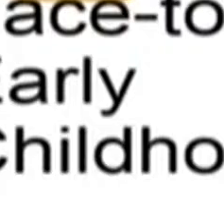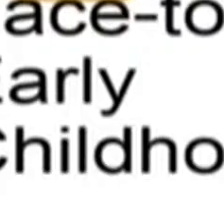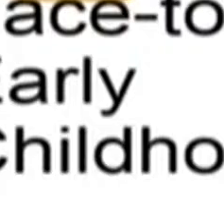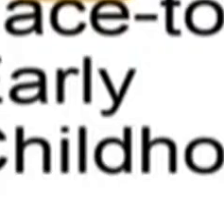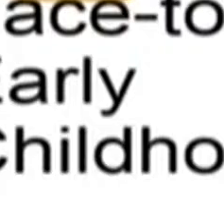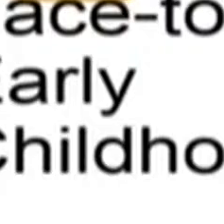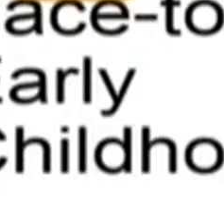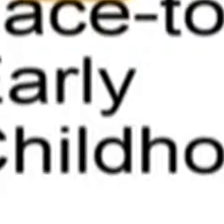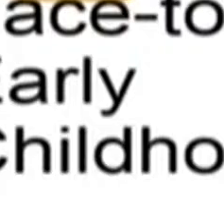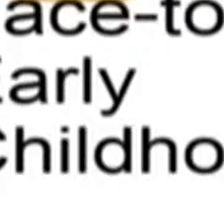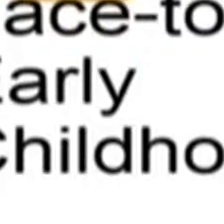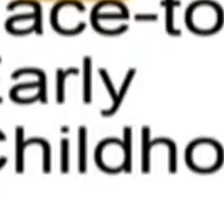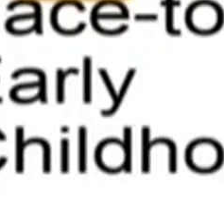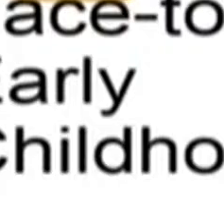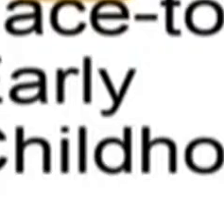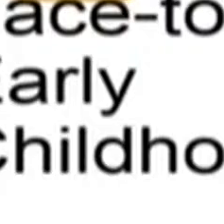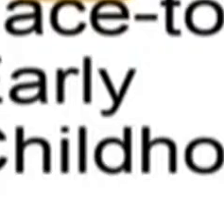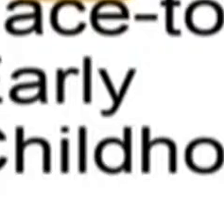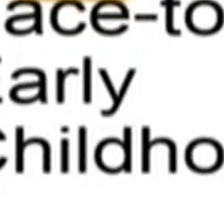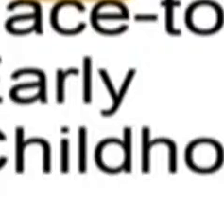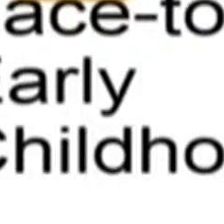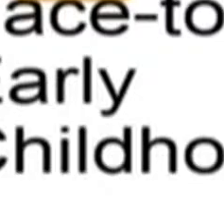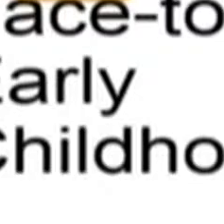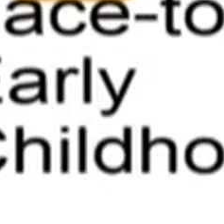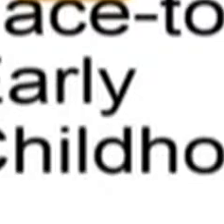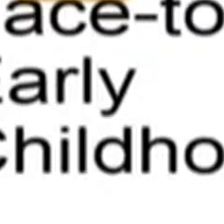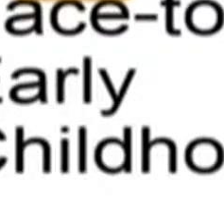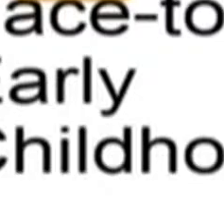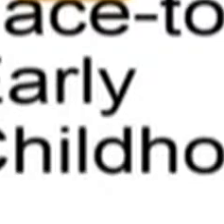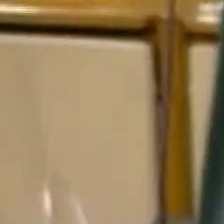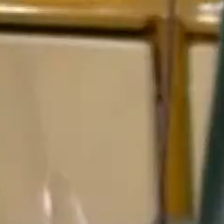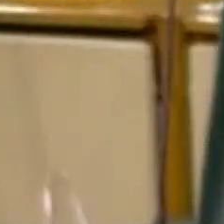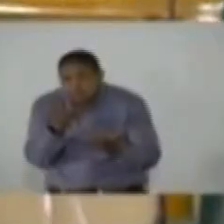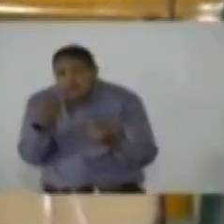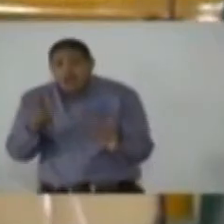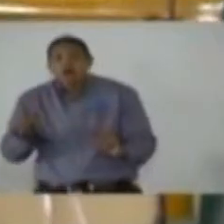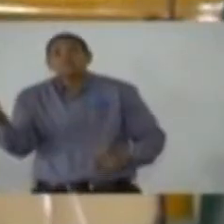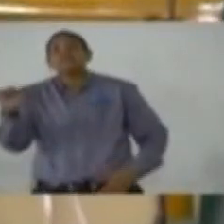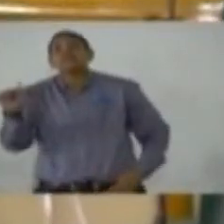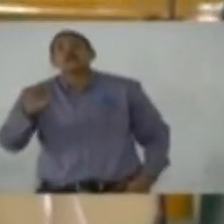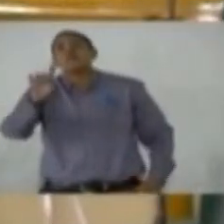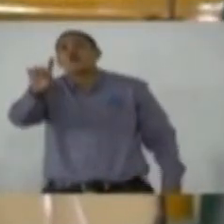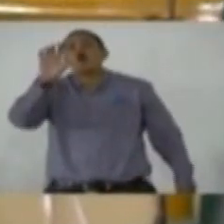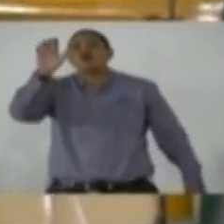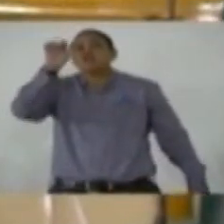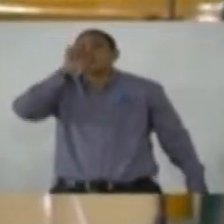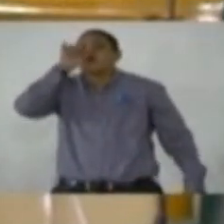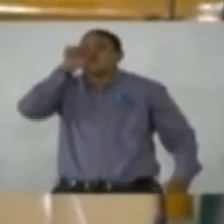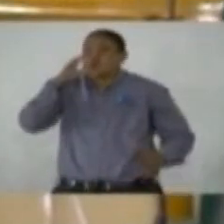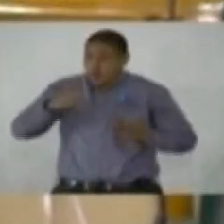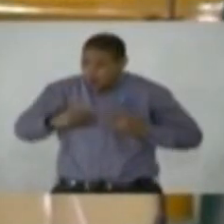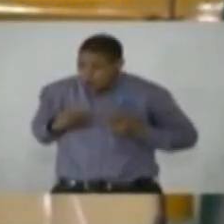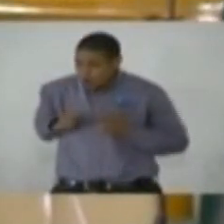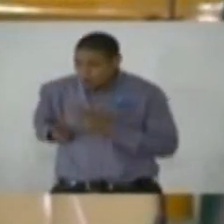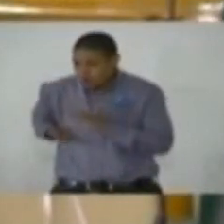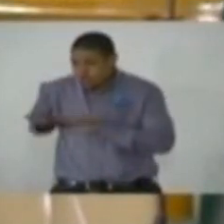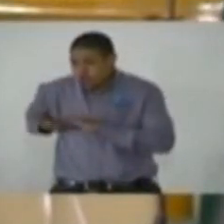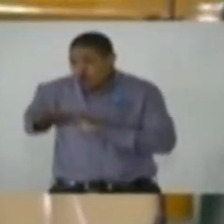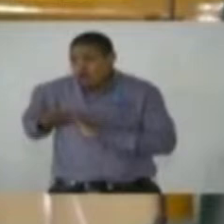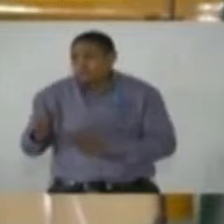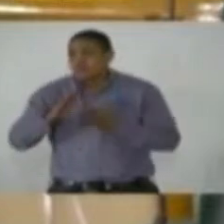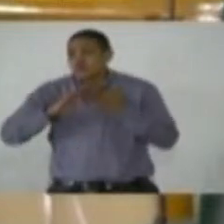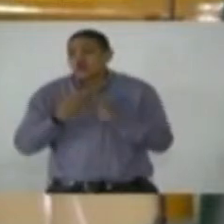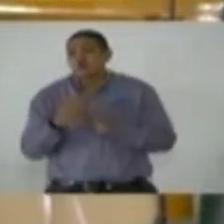these institutions are also opened for face-to-face. So too are the hundreds of privately owned and operated community